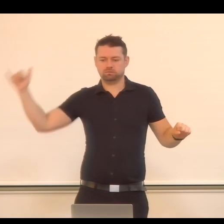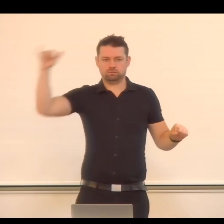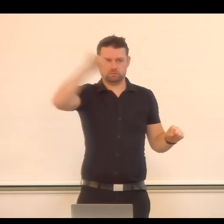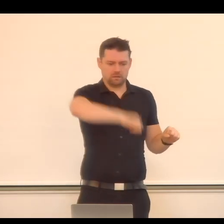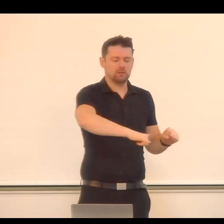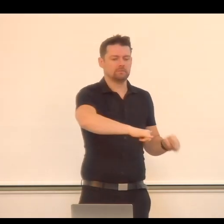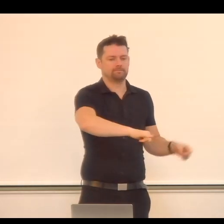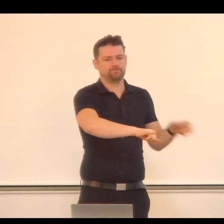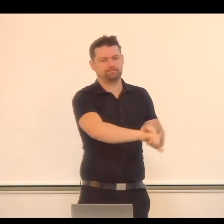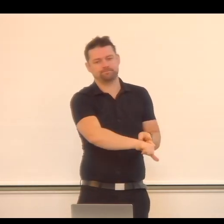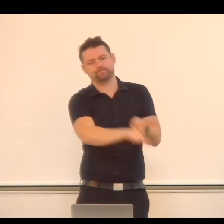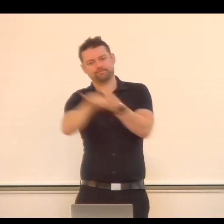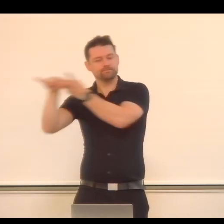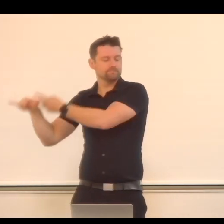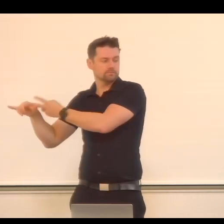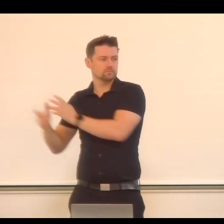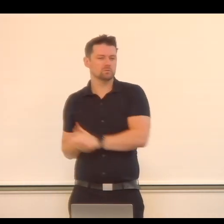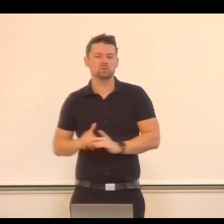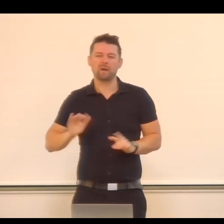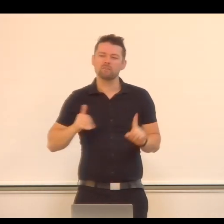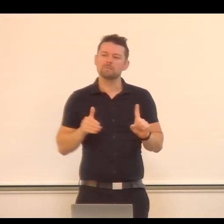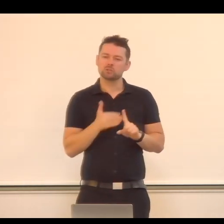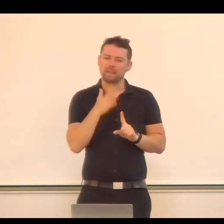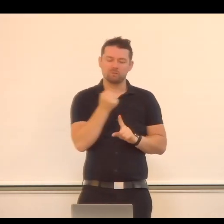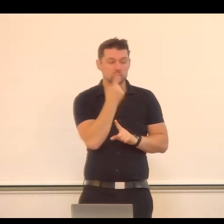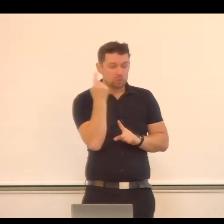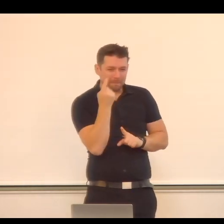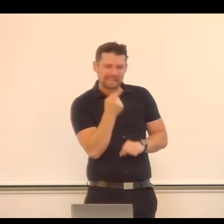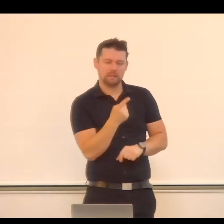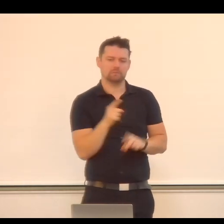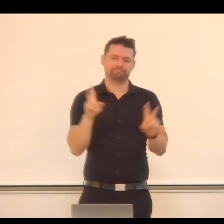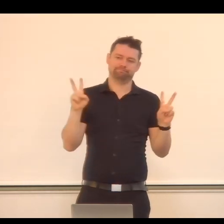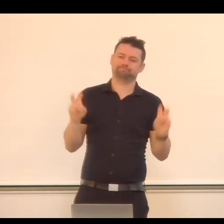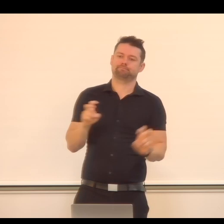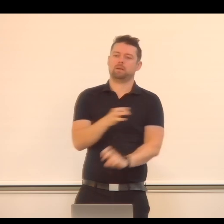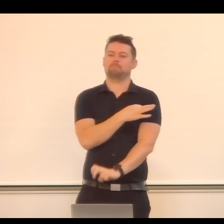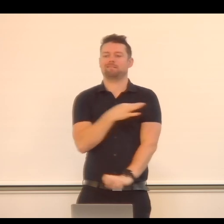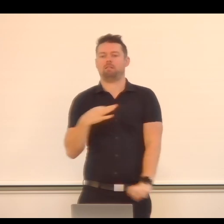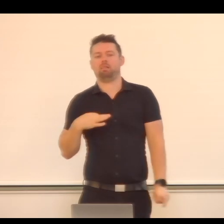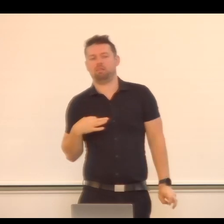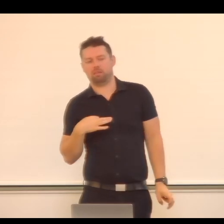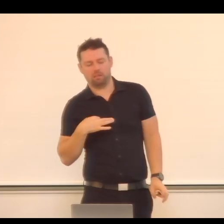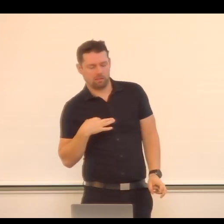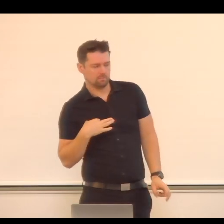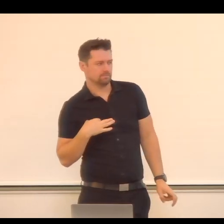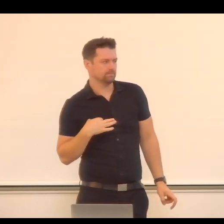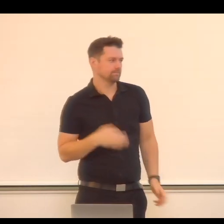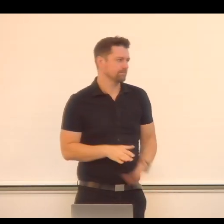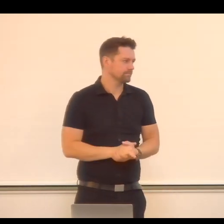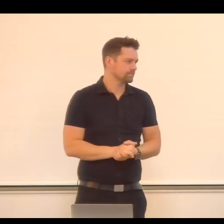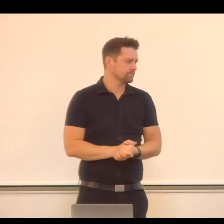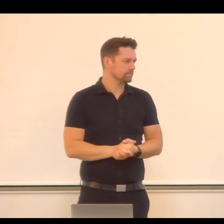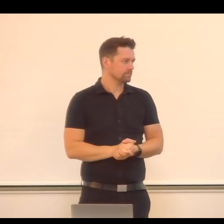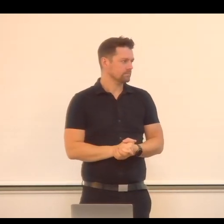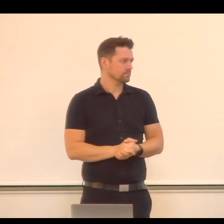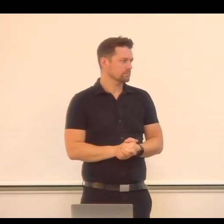plan there. So I think every mission they try to have somebody that's designated as the medical point of contact.